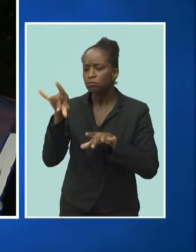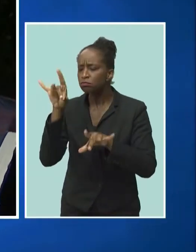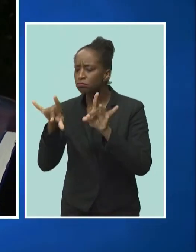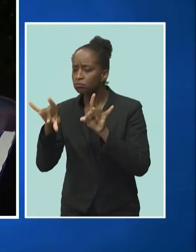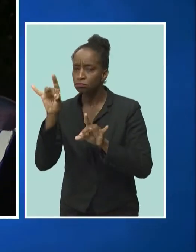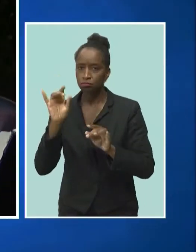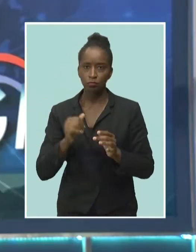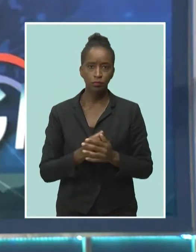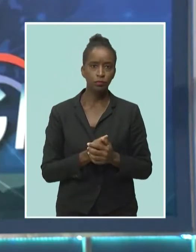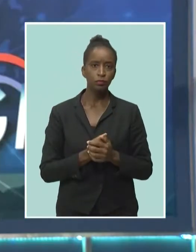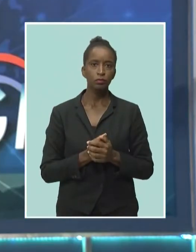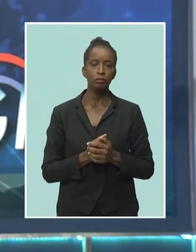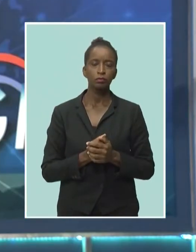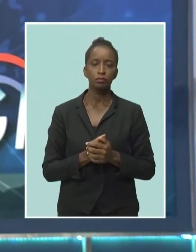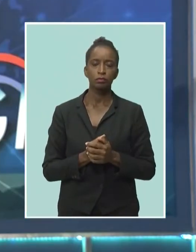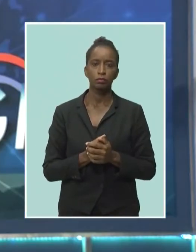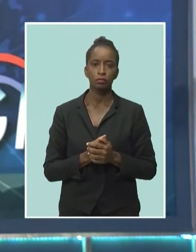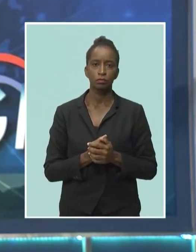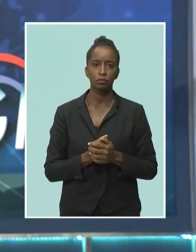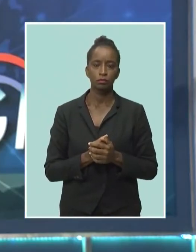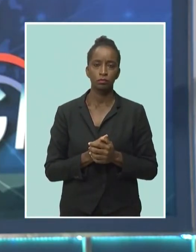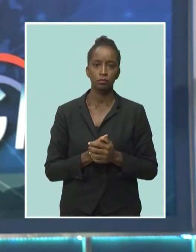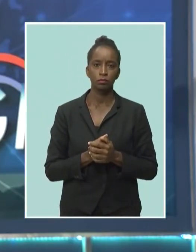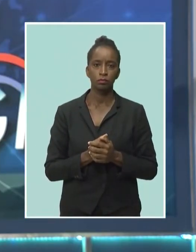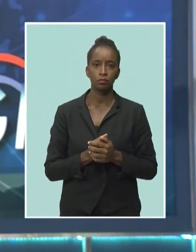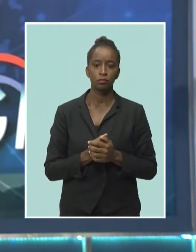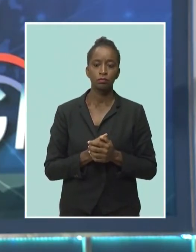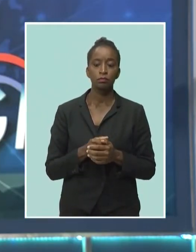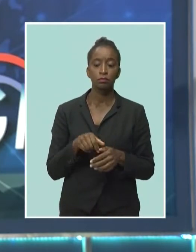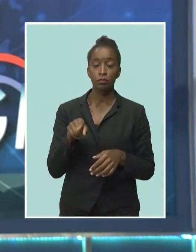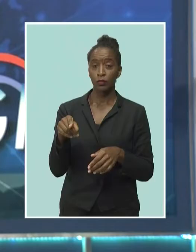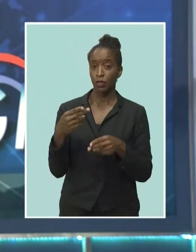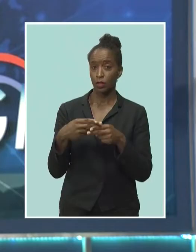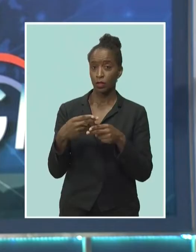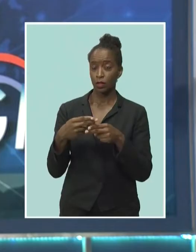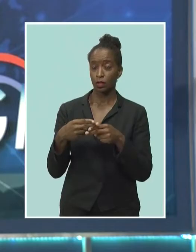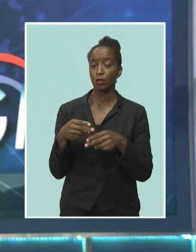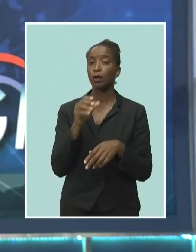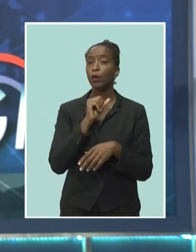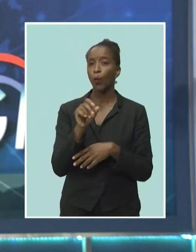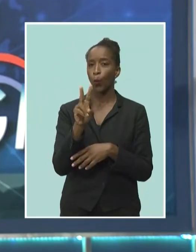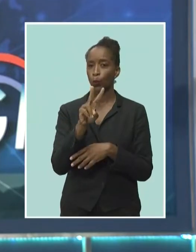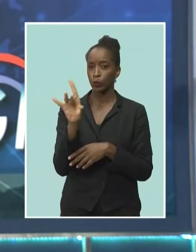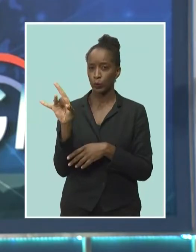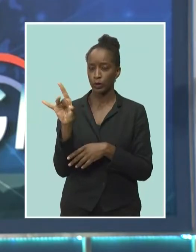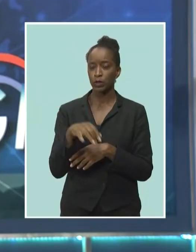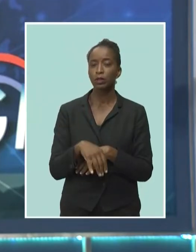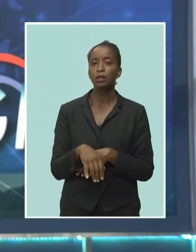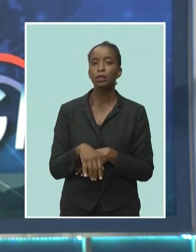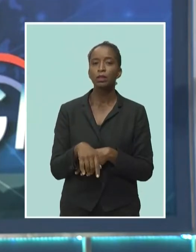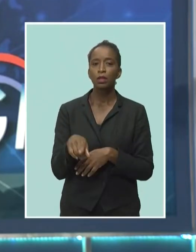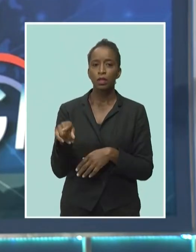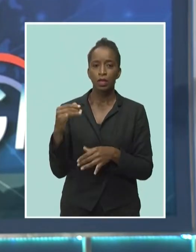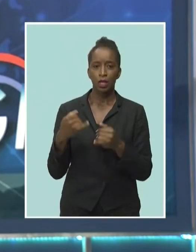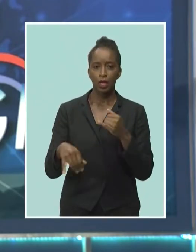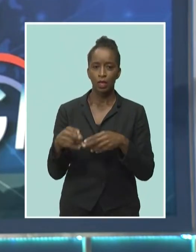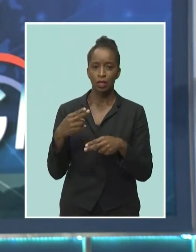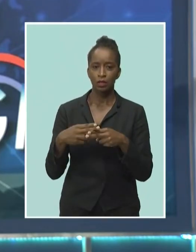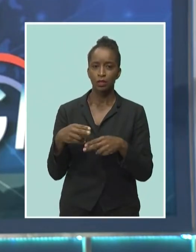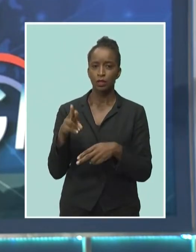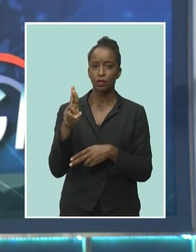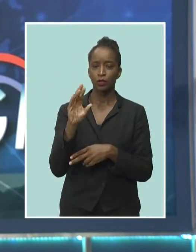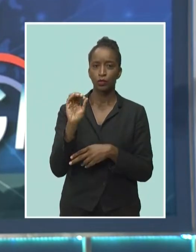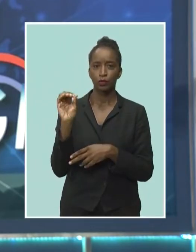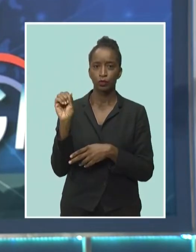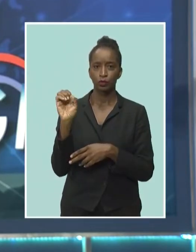usual. The deceased was later identified as 28-year-old Divitus Roosevelt